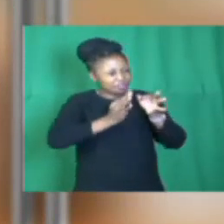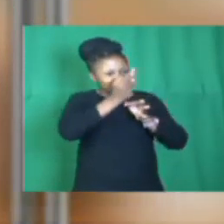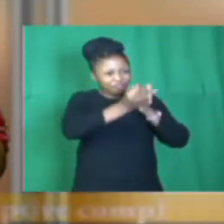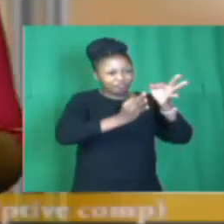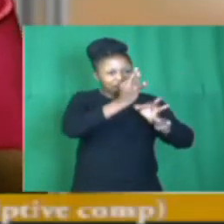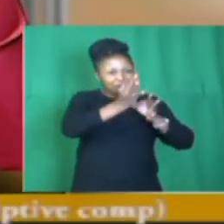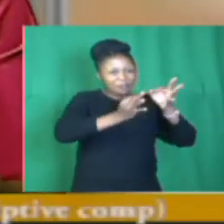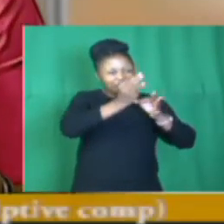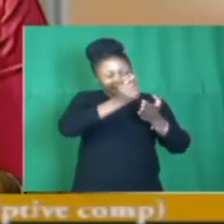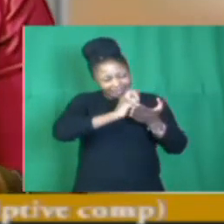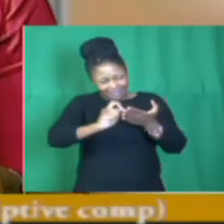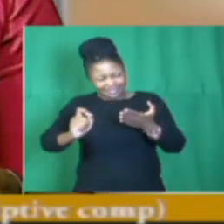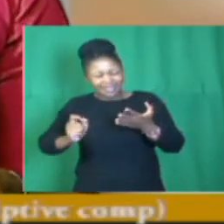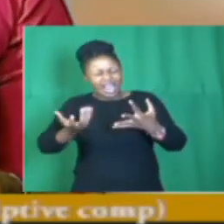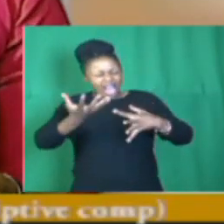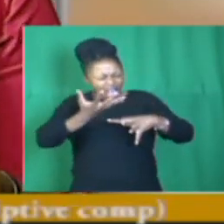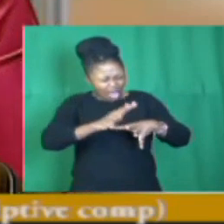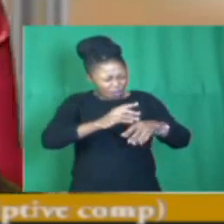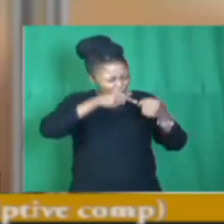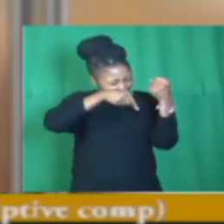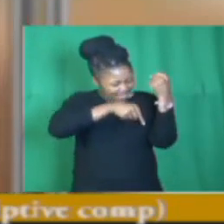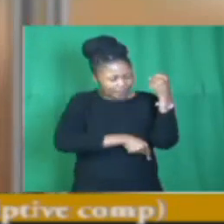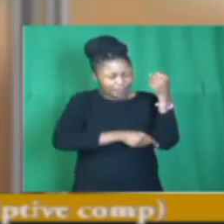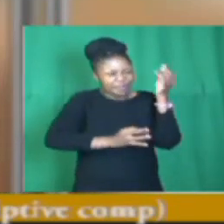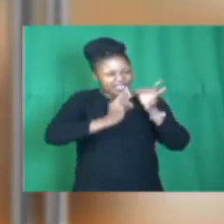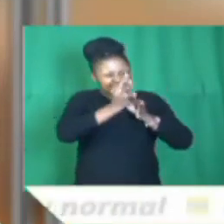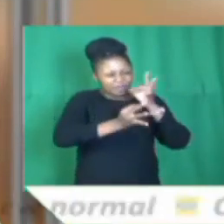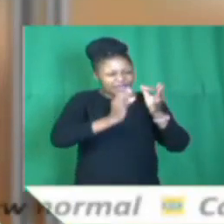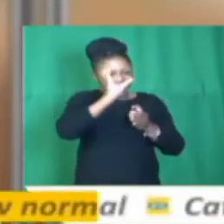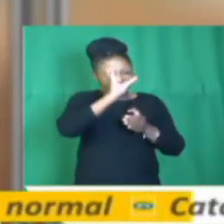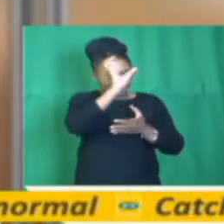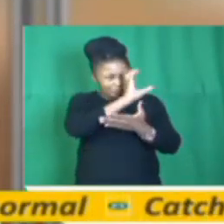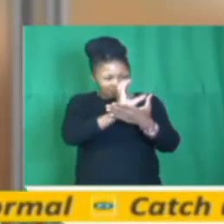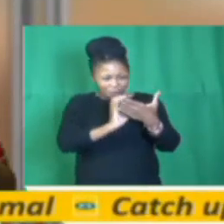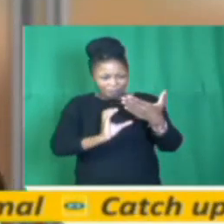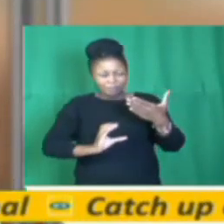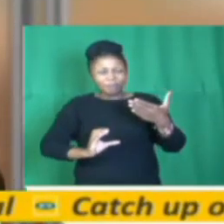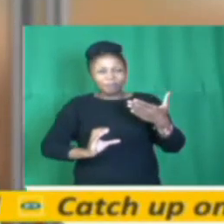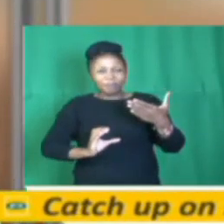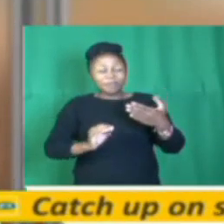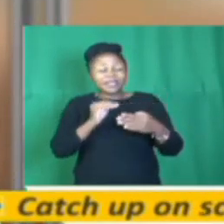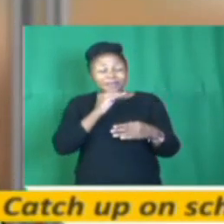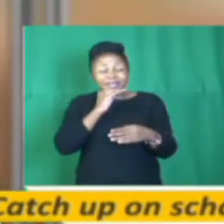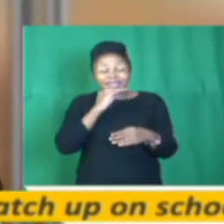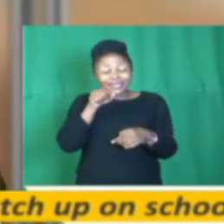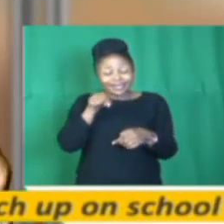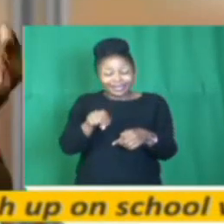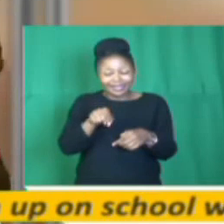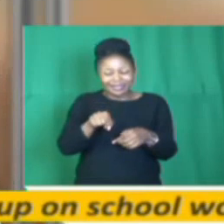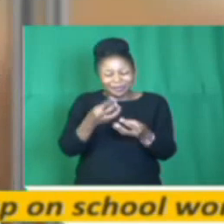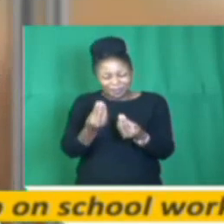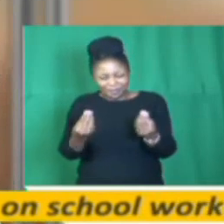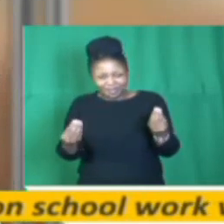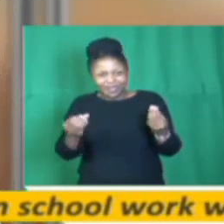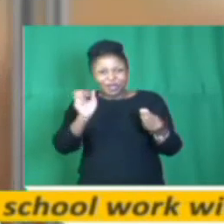a descriptive essay. Yes, and learners are expected to be able to write a descriptive composition. And